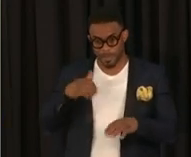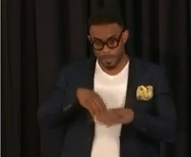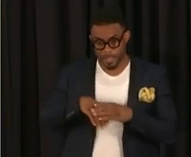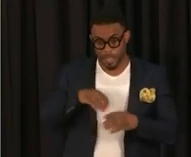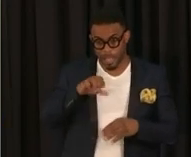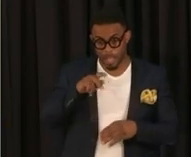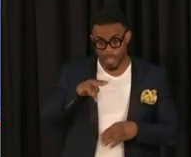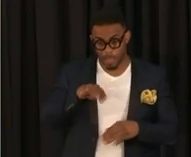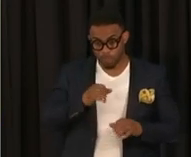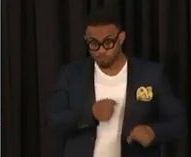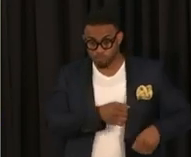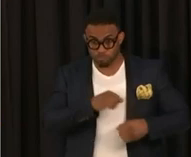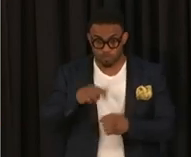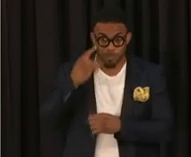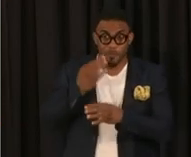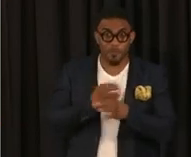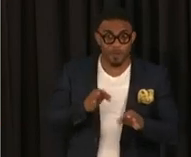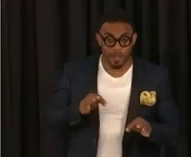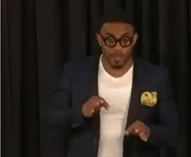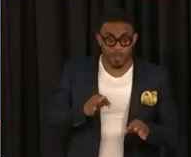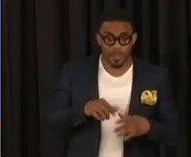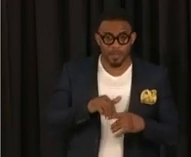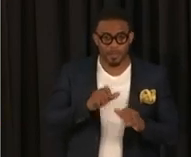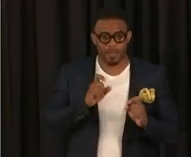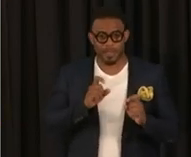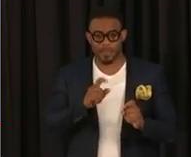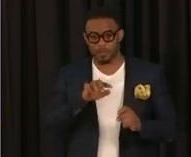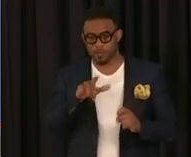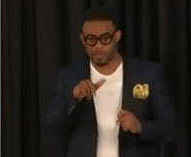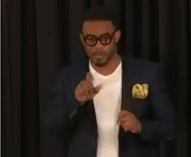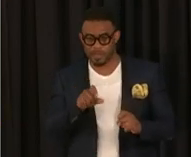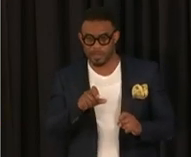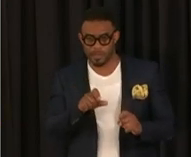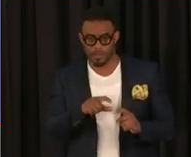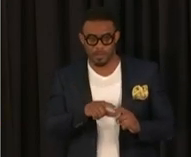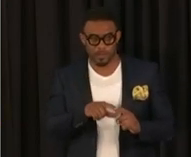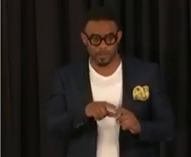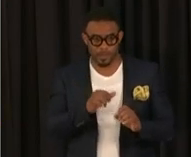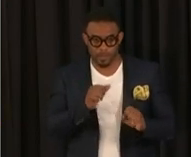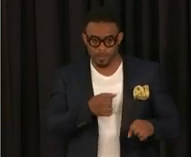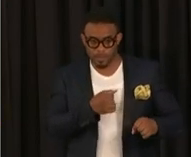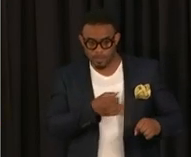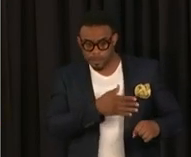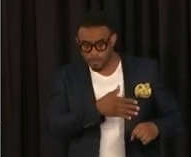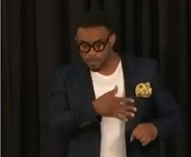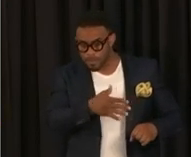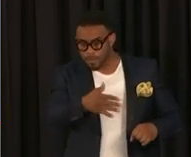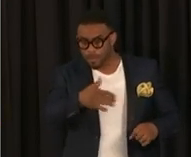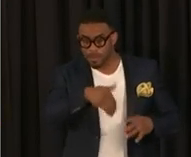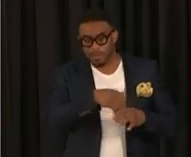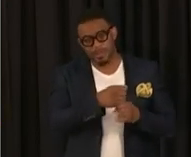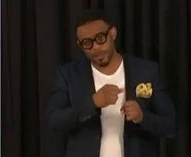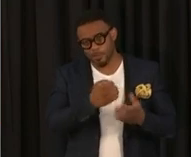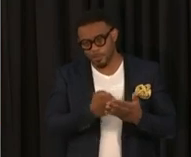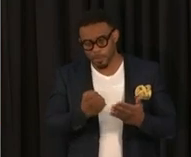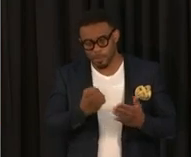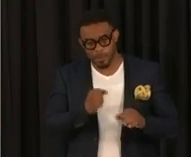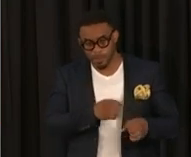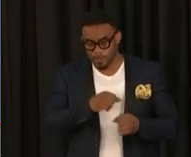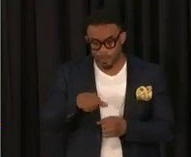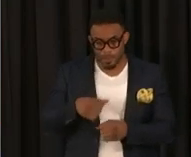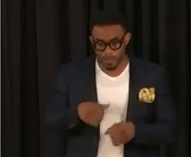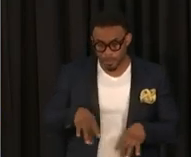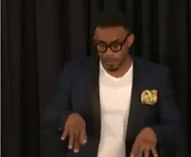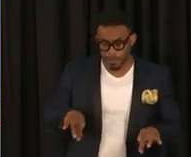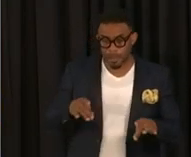and get in a canoe or a kayak for free, and they will be given the tools they need to paddle out, and the safety equipment to paddle